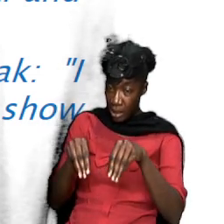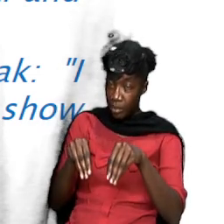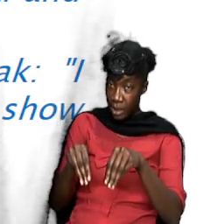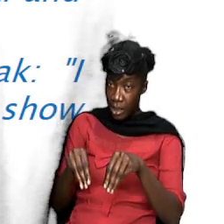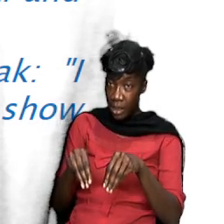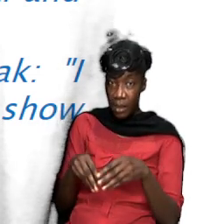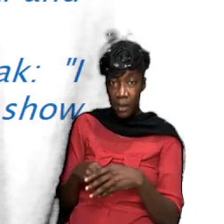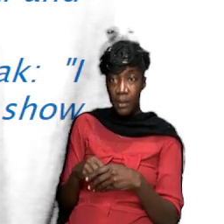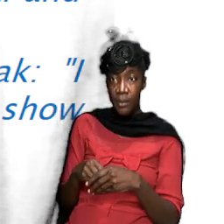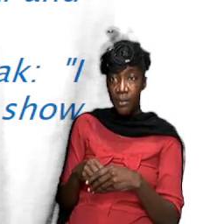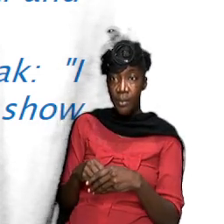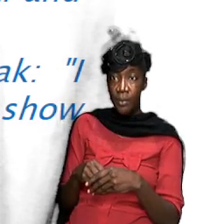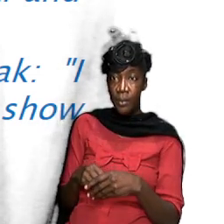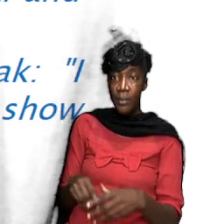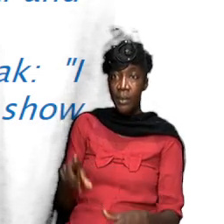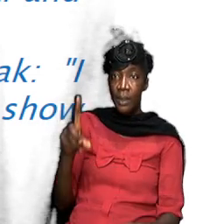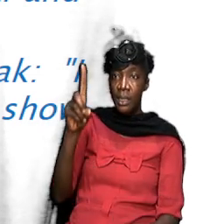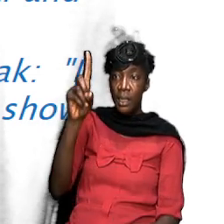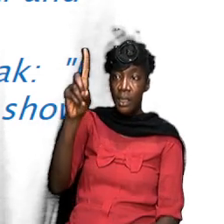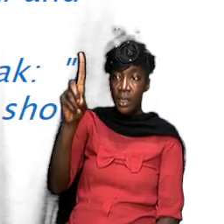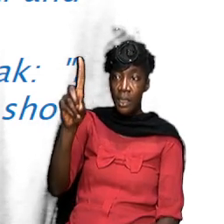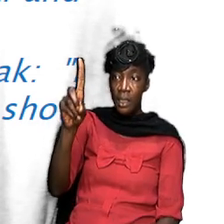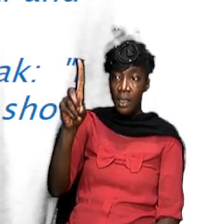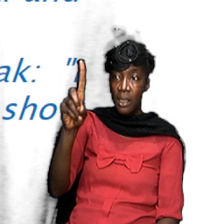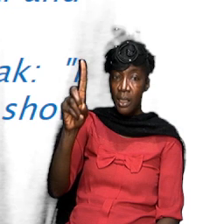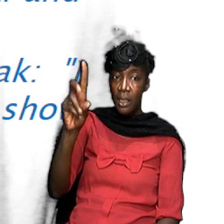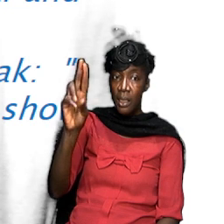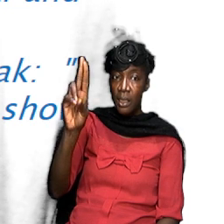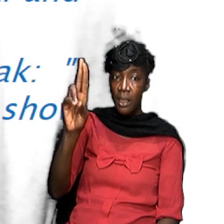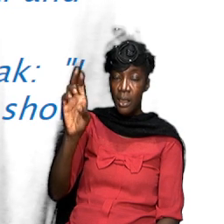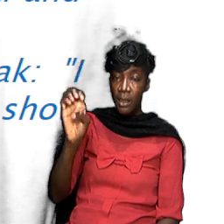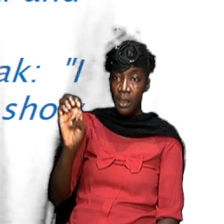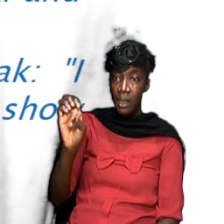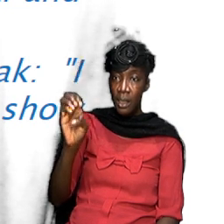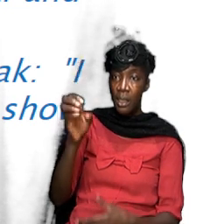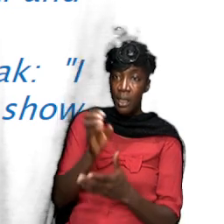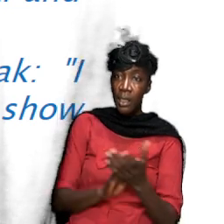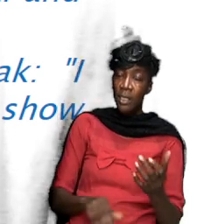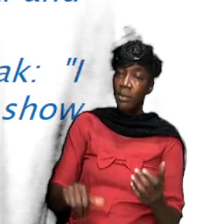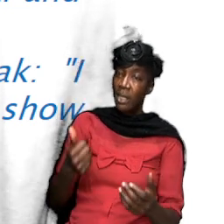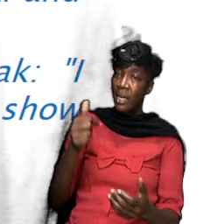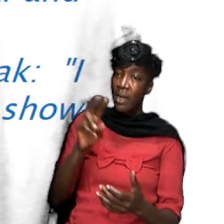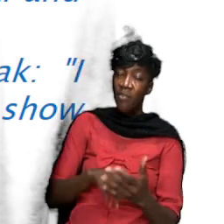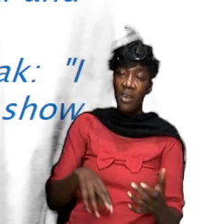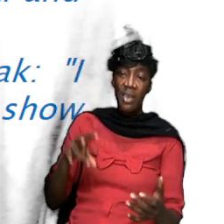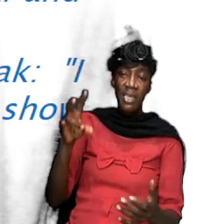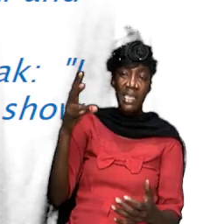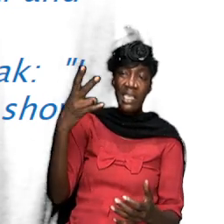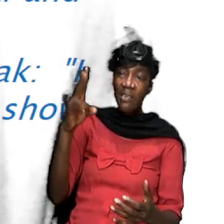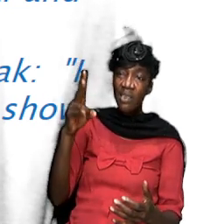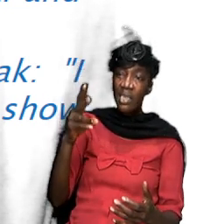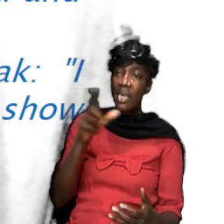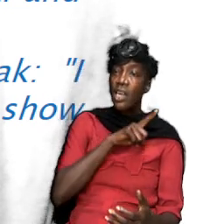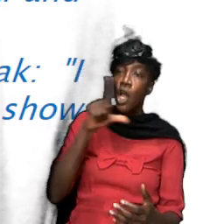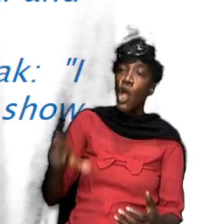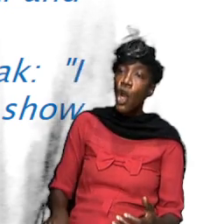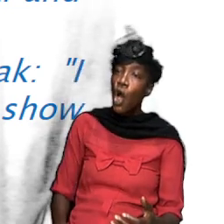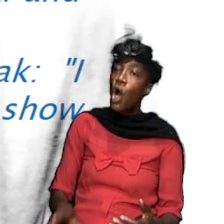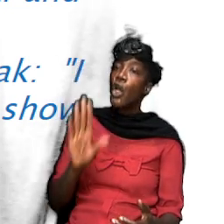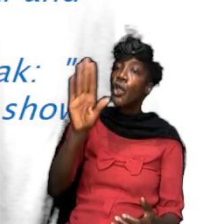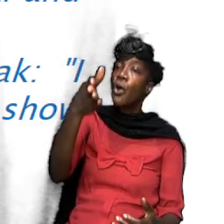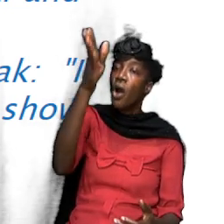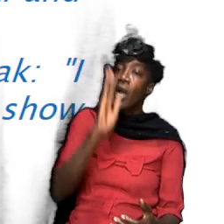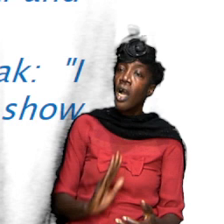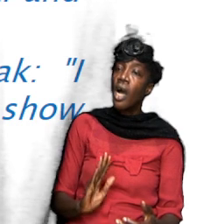When we look at Deuteronomy 10, verse 17, for the Lord is a God of gods and